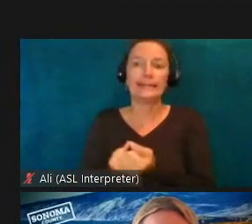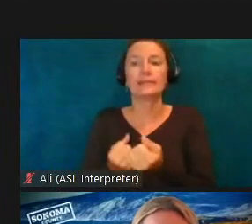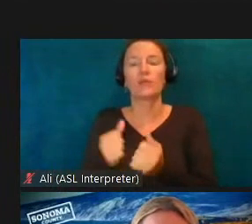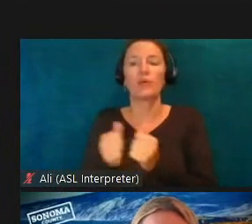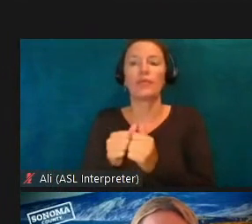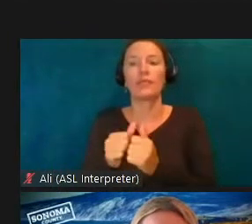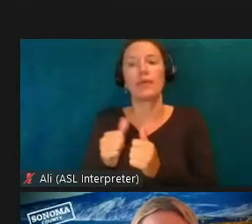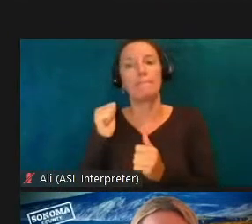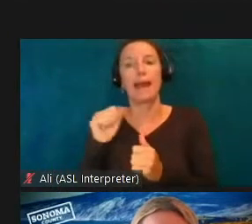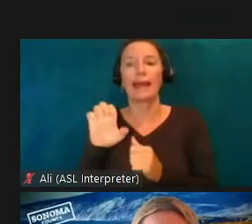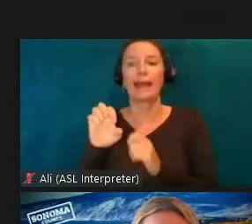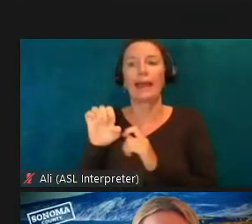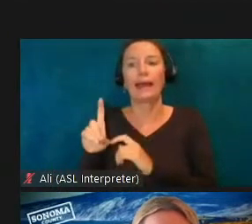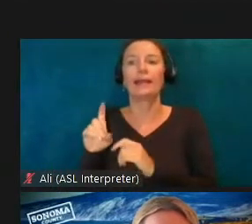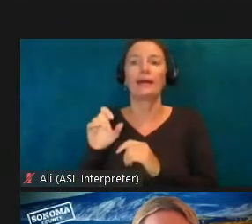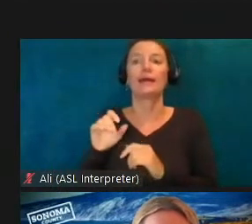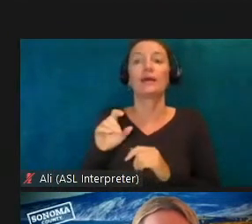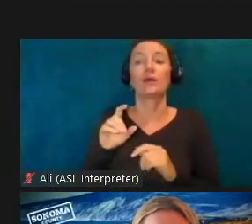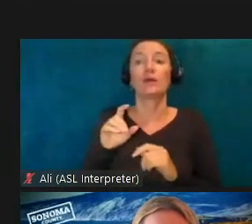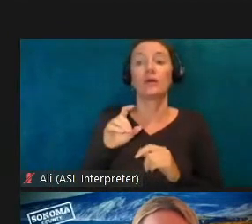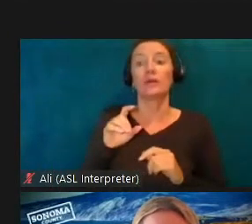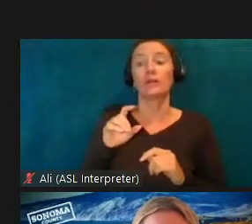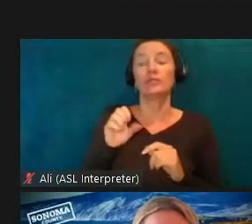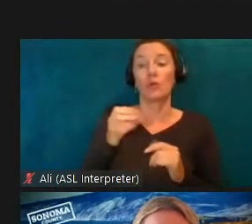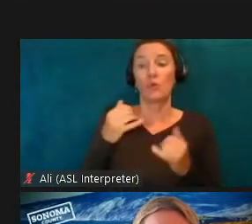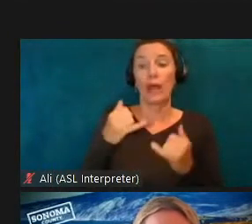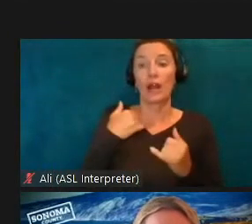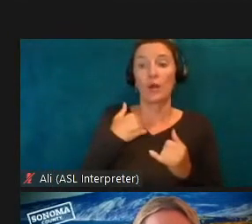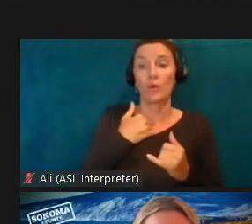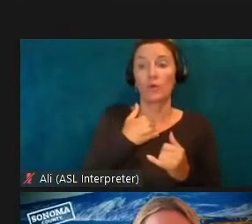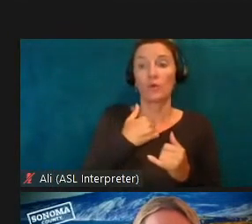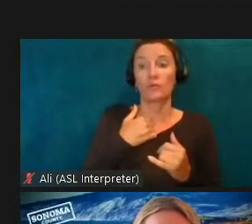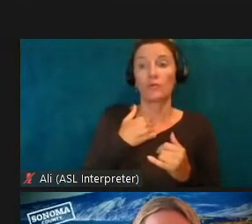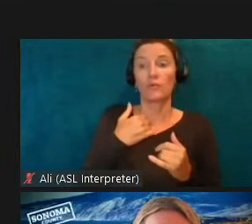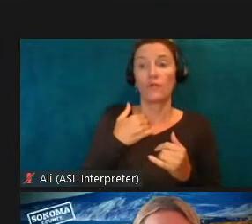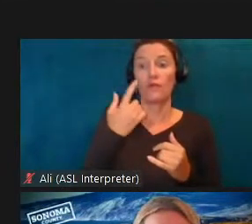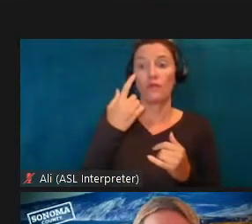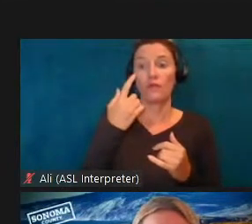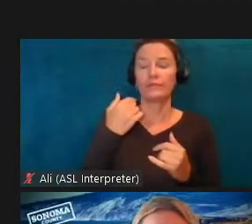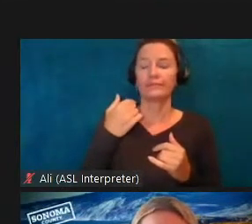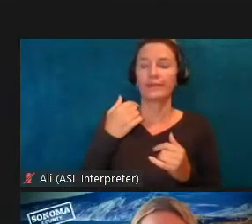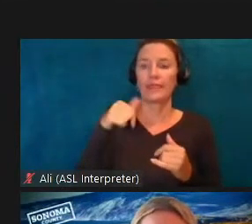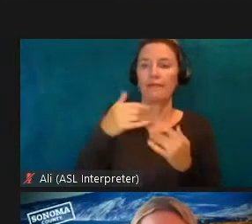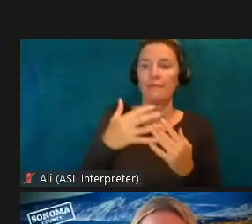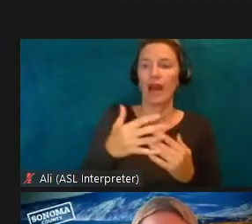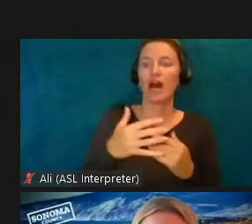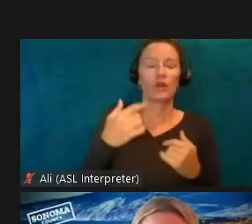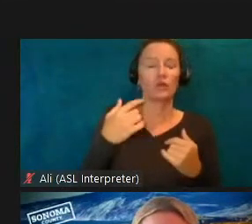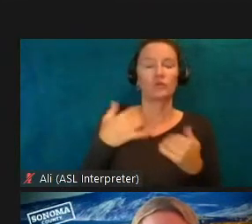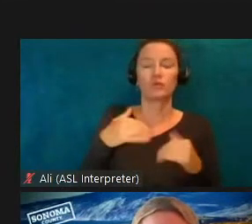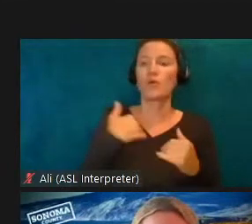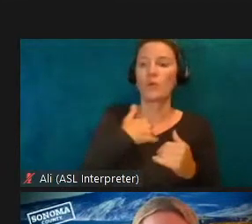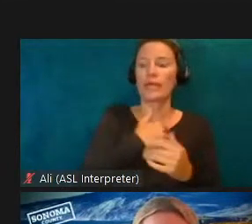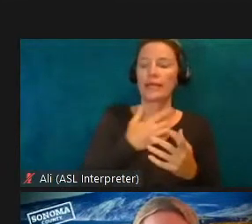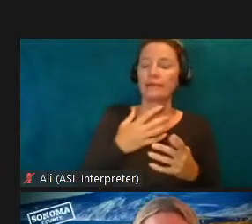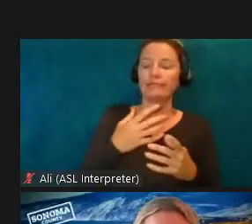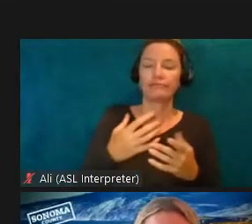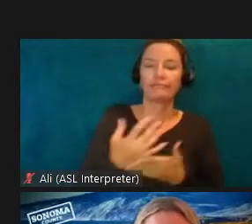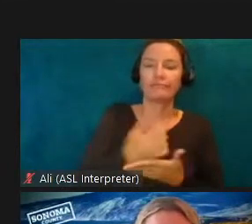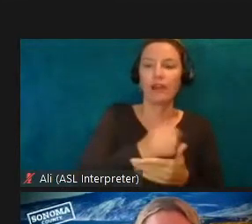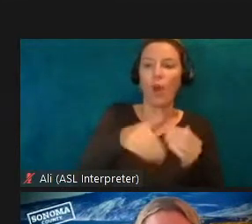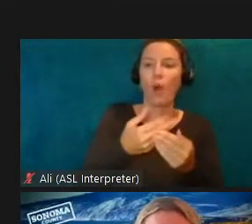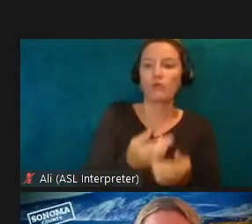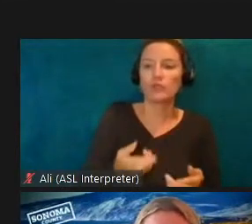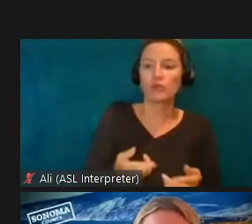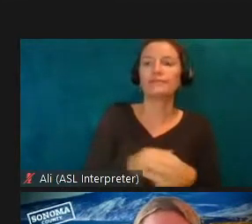this fire continues to be number one in resources for the entire unit, which is absolutely critical that we continue